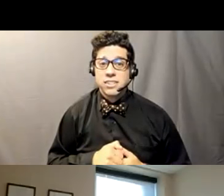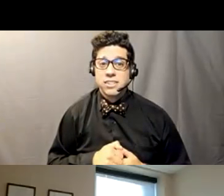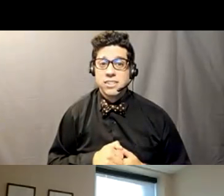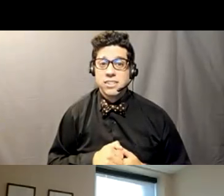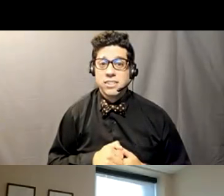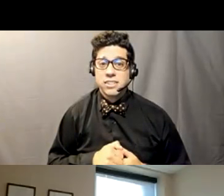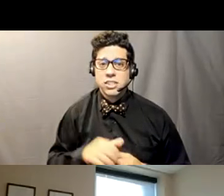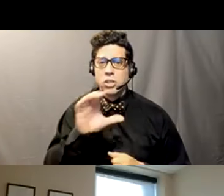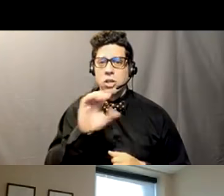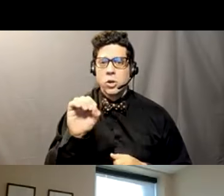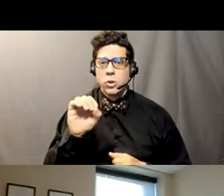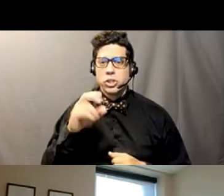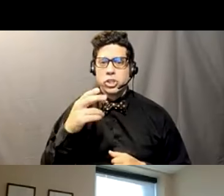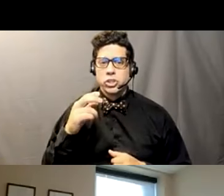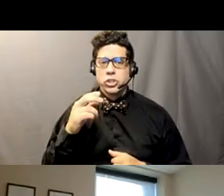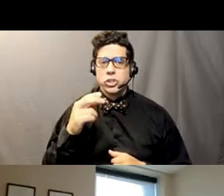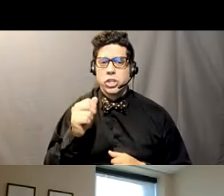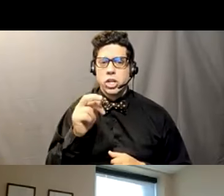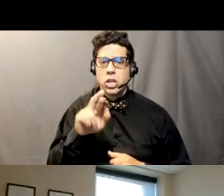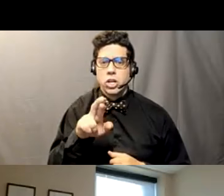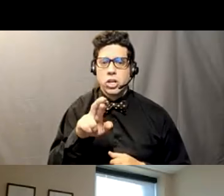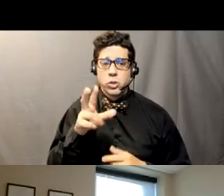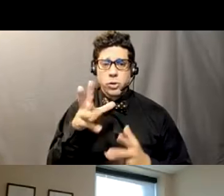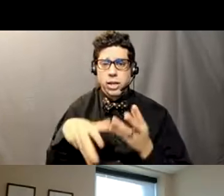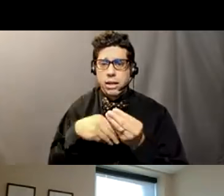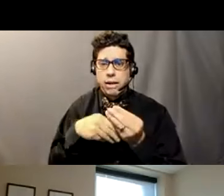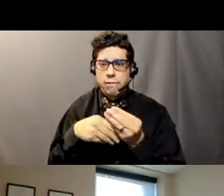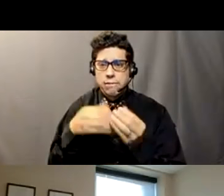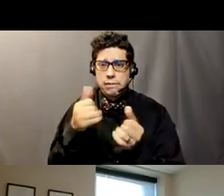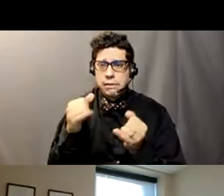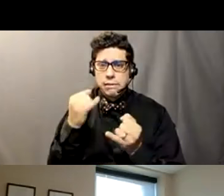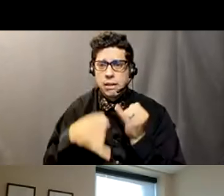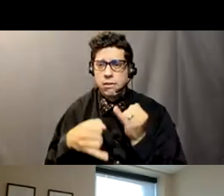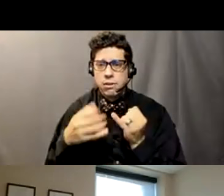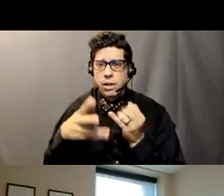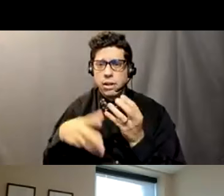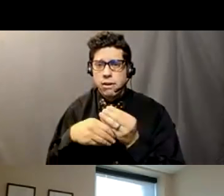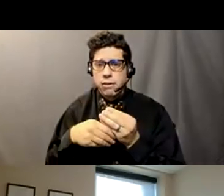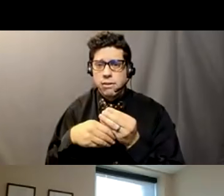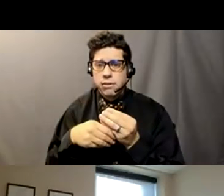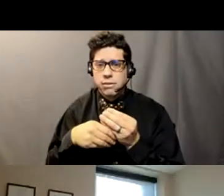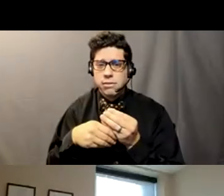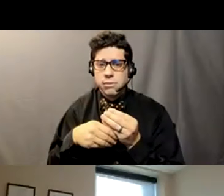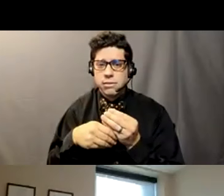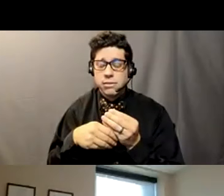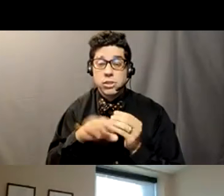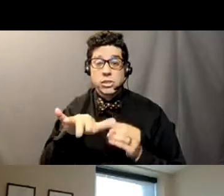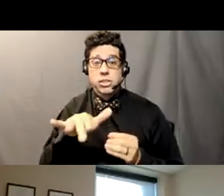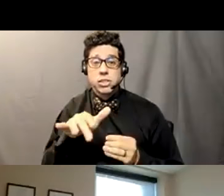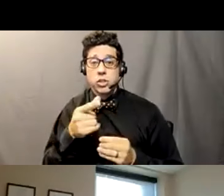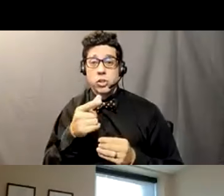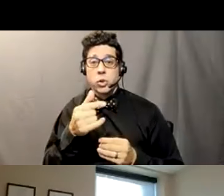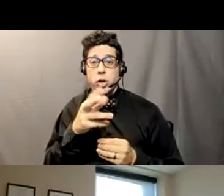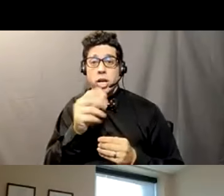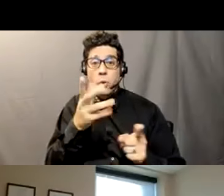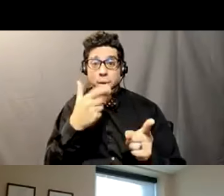And co-chairs, any final, anything you want to add? I know I moved you along quickly and now we've got a couple of extra minutes. If there's any